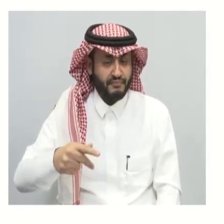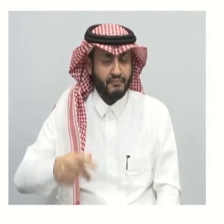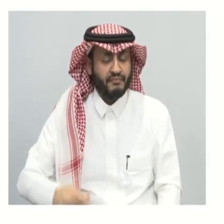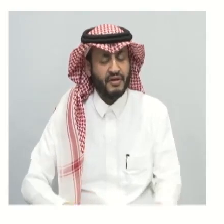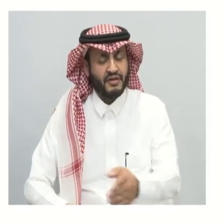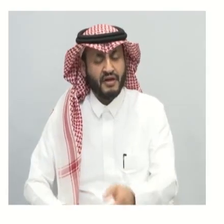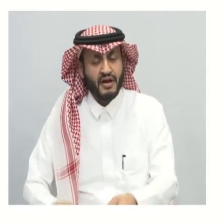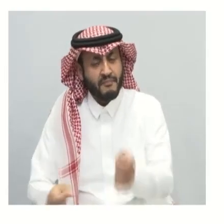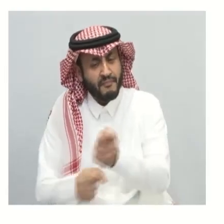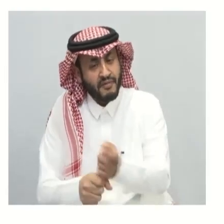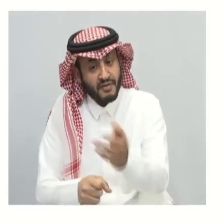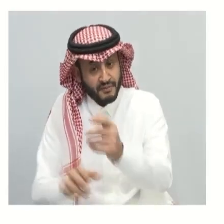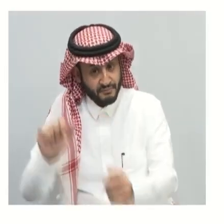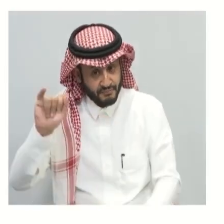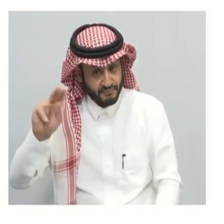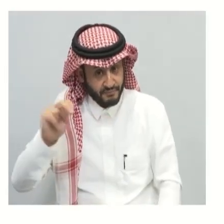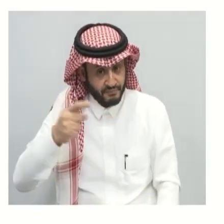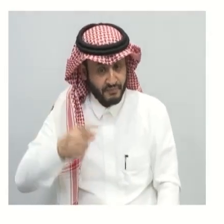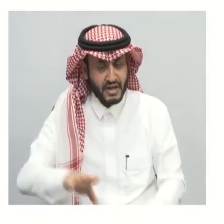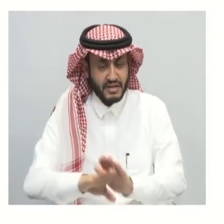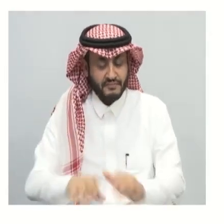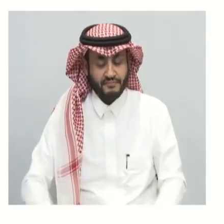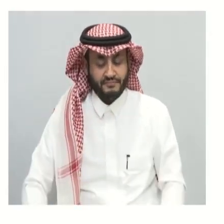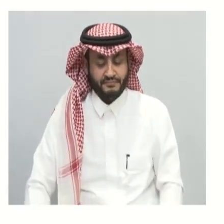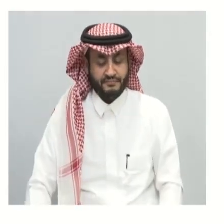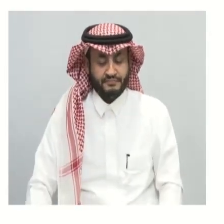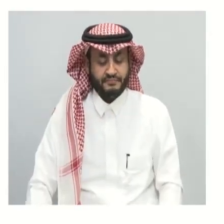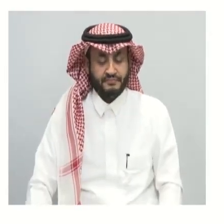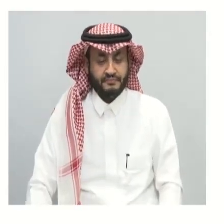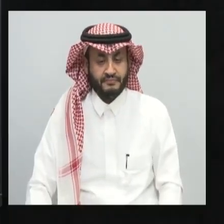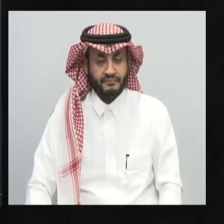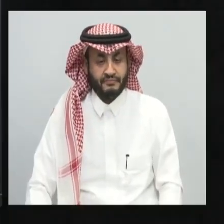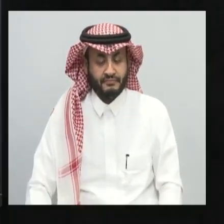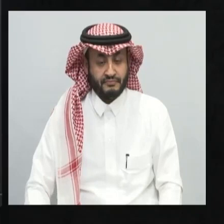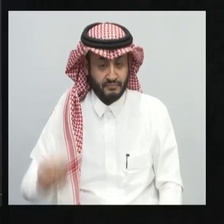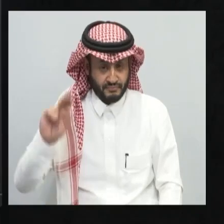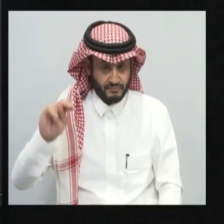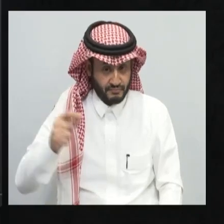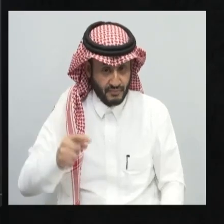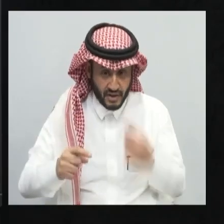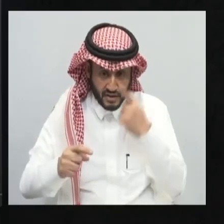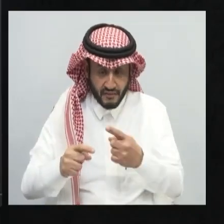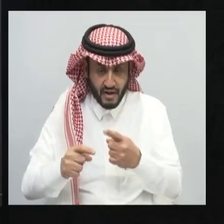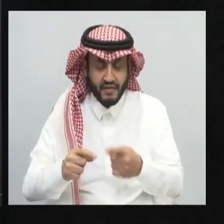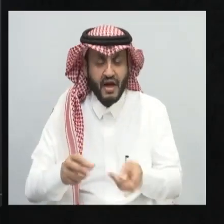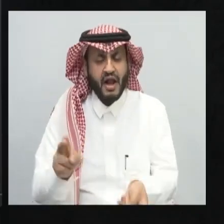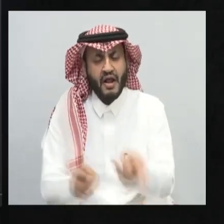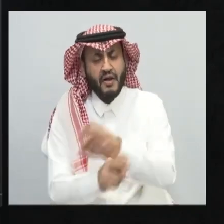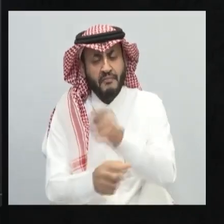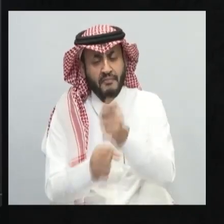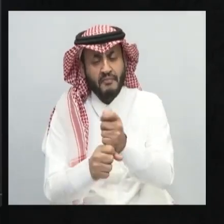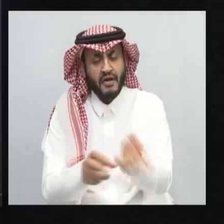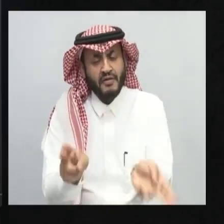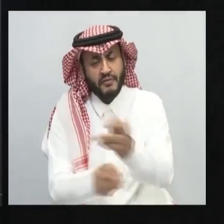stopped talking, and I can't imagine wearing this. What comes after this list of verbs will